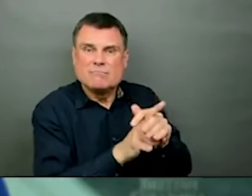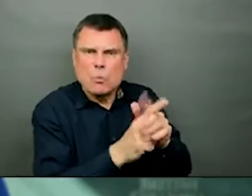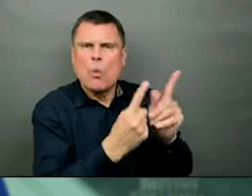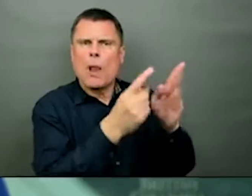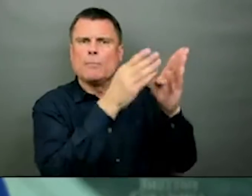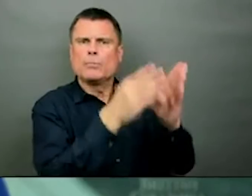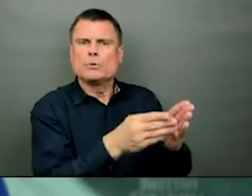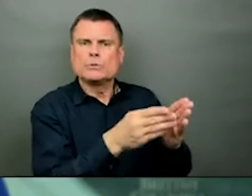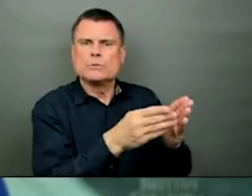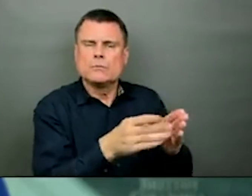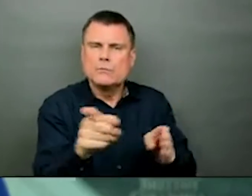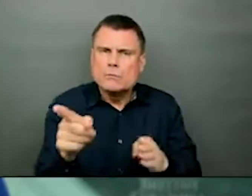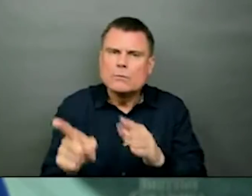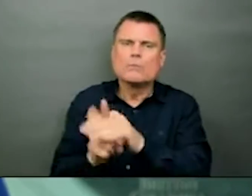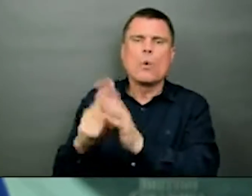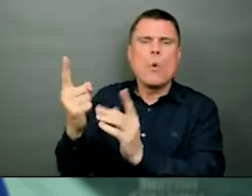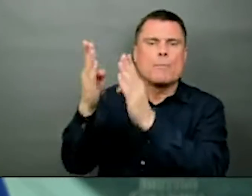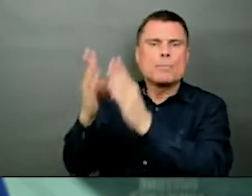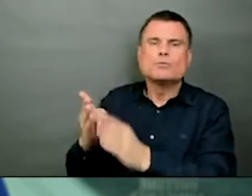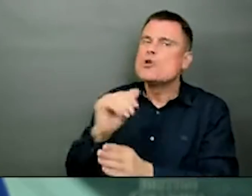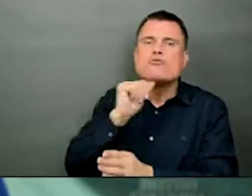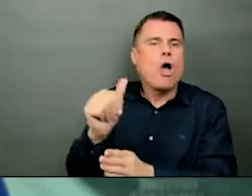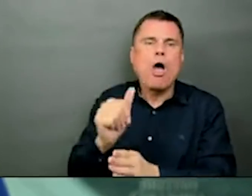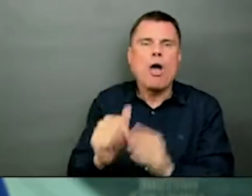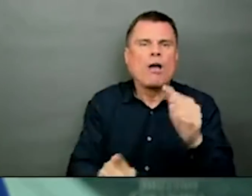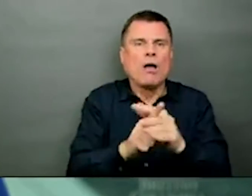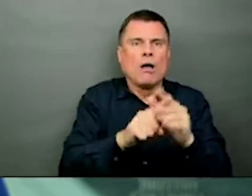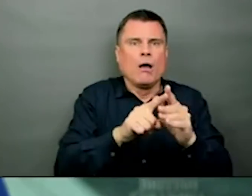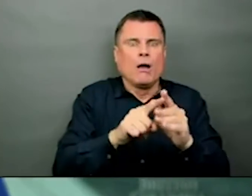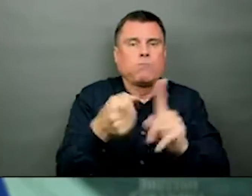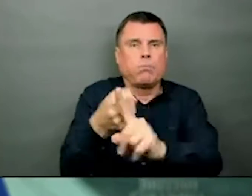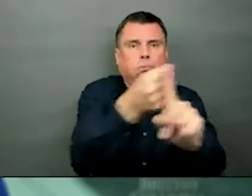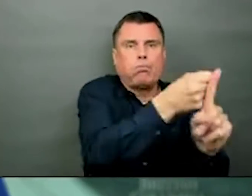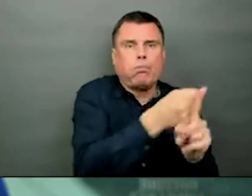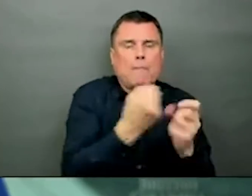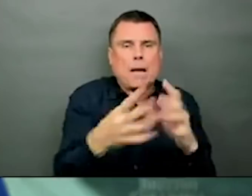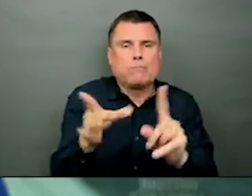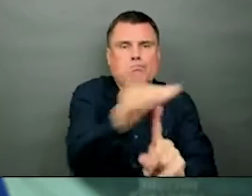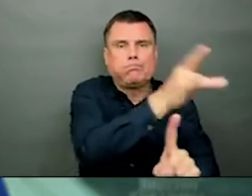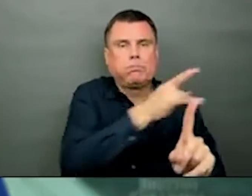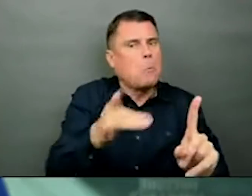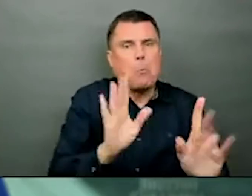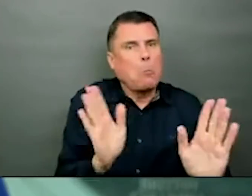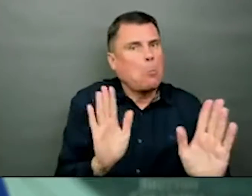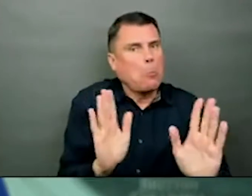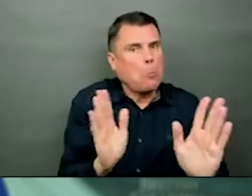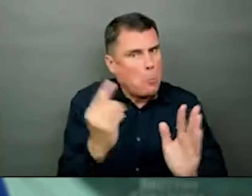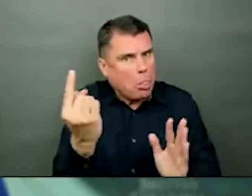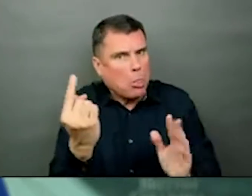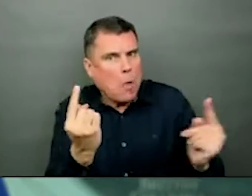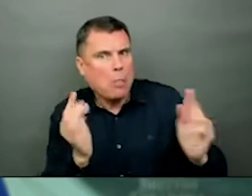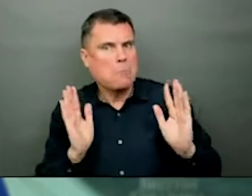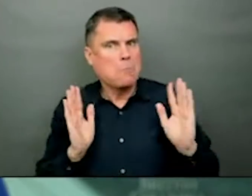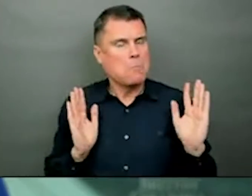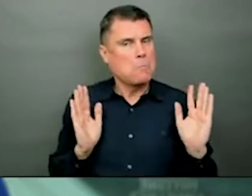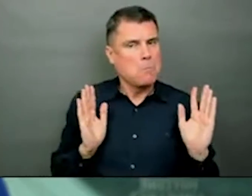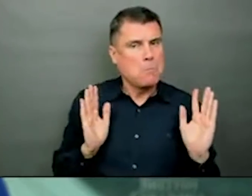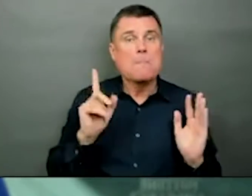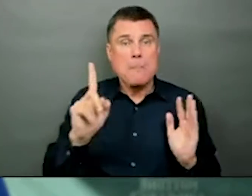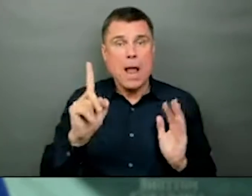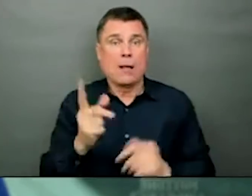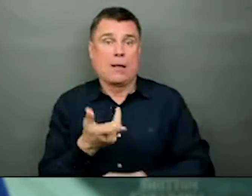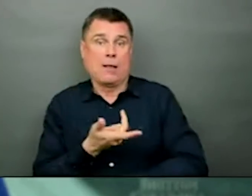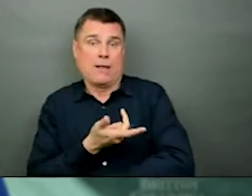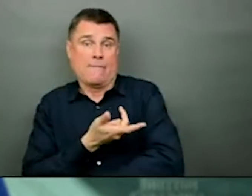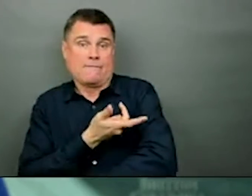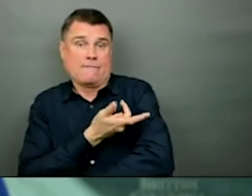January. But I would, with respect to acute care, we continue to have